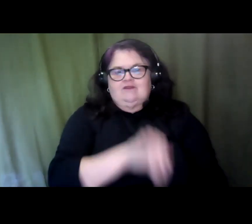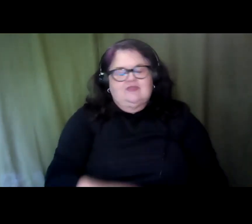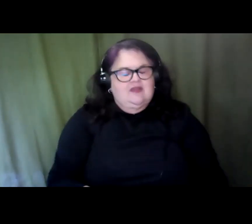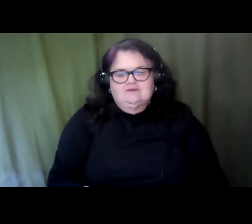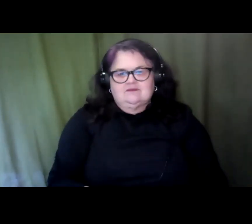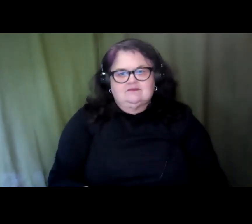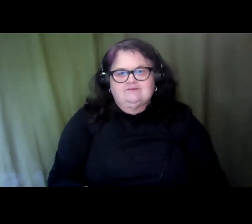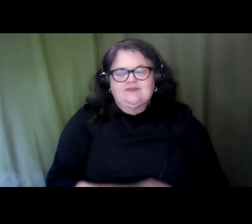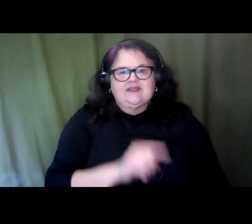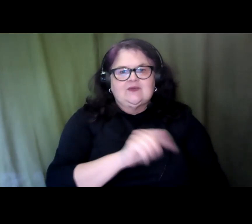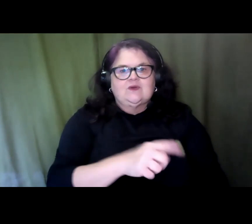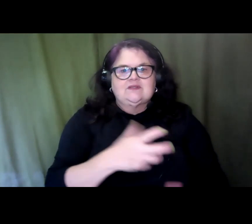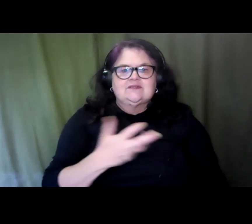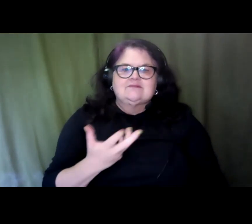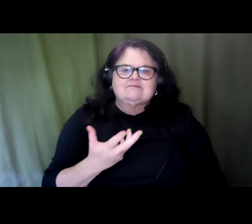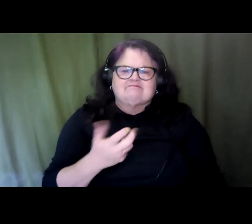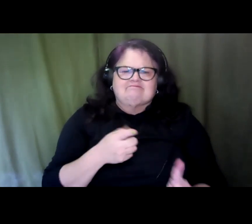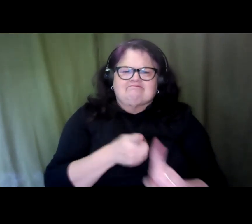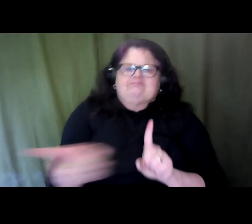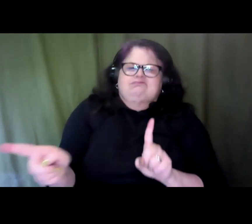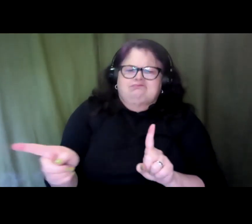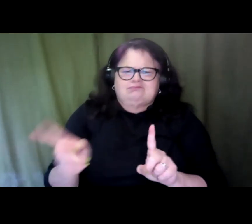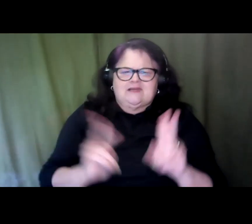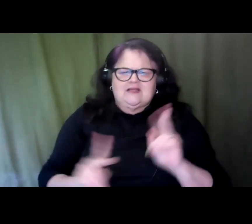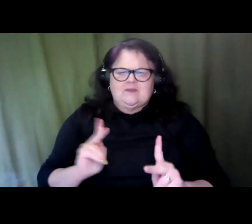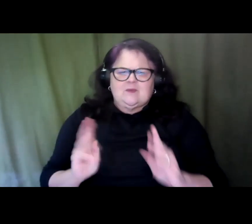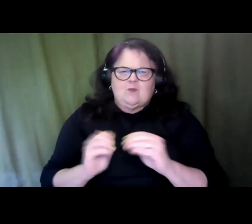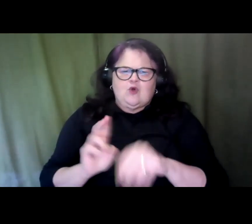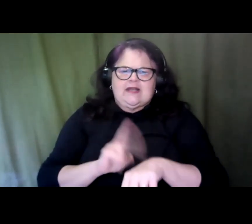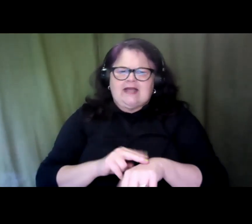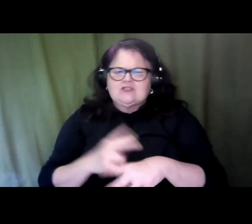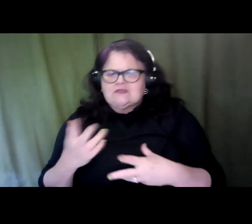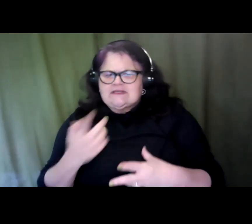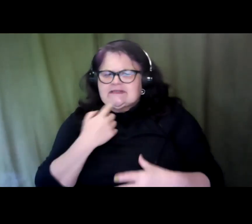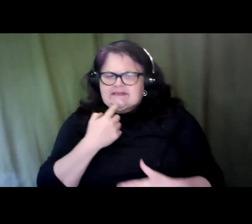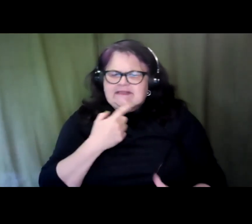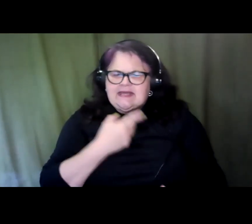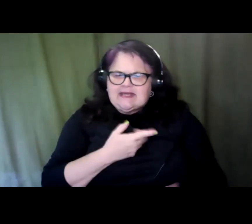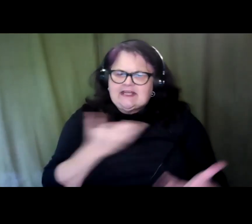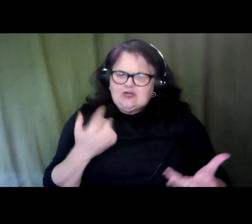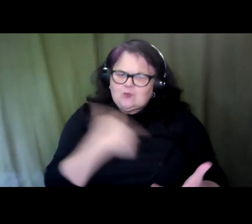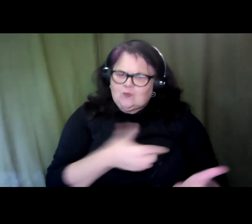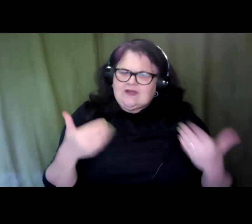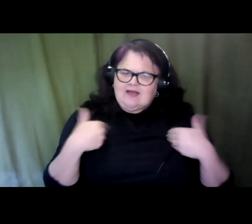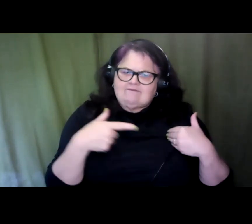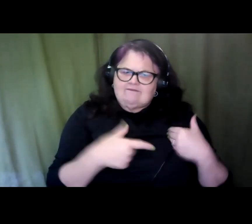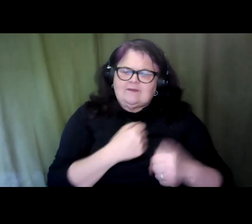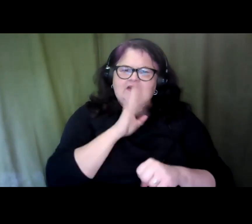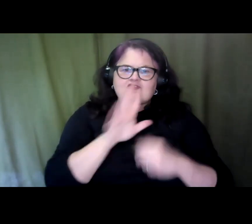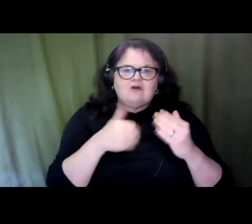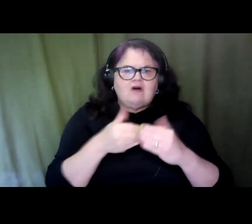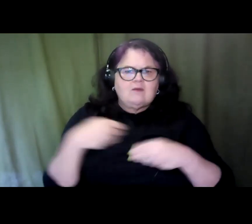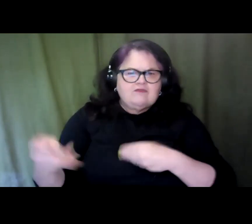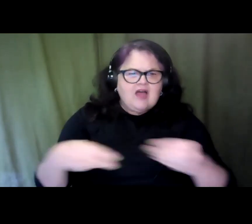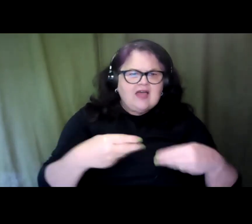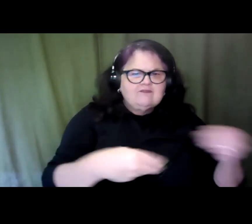out of alignment with how people more naturally show up and just say, like, here's what we have, let's make sure everyone is provided